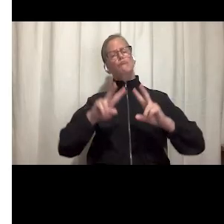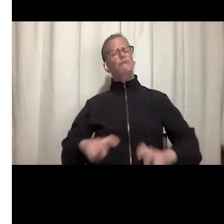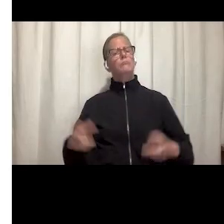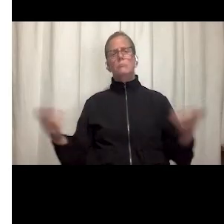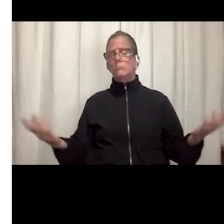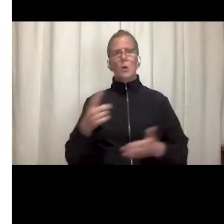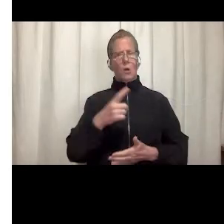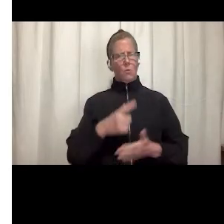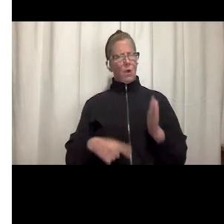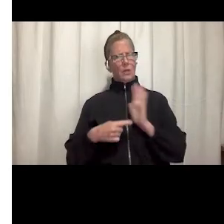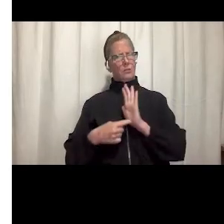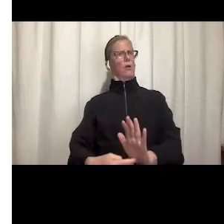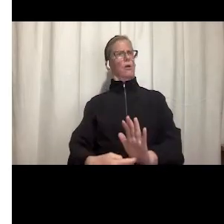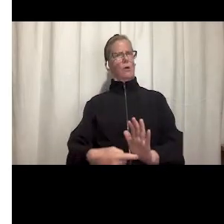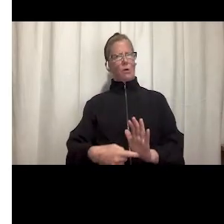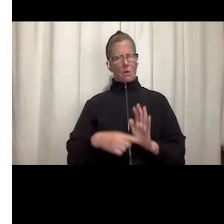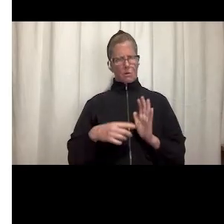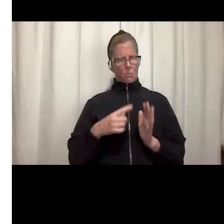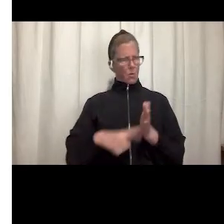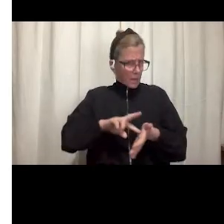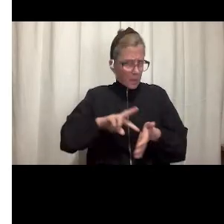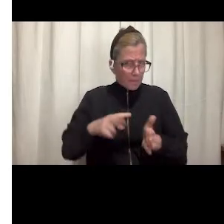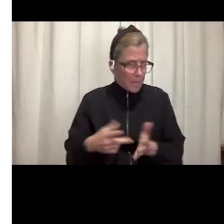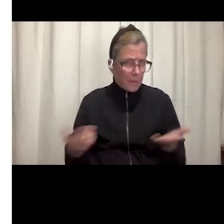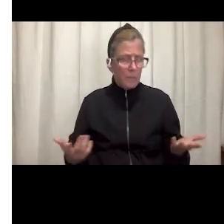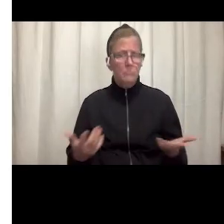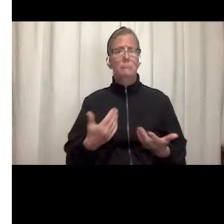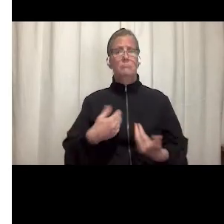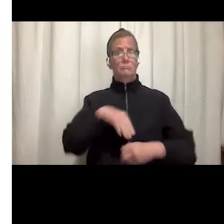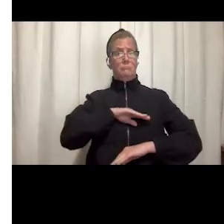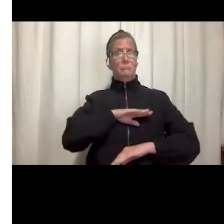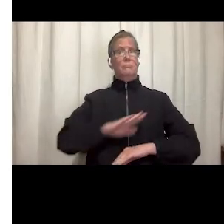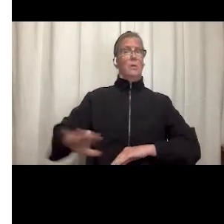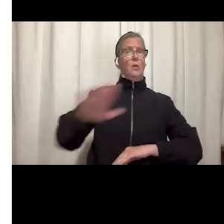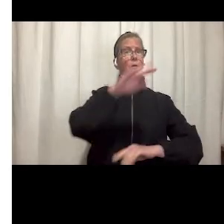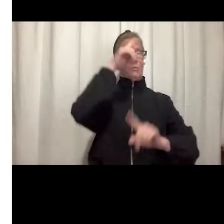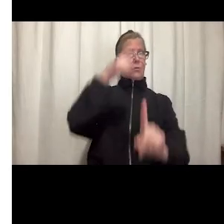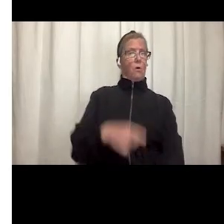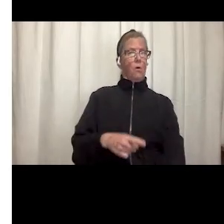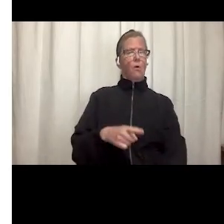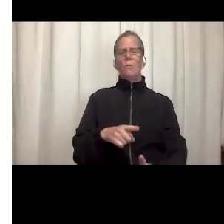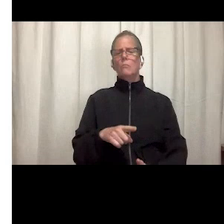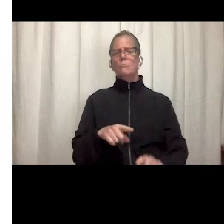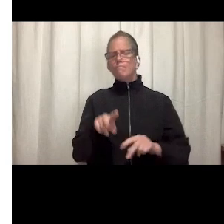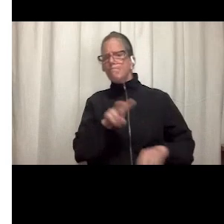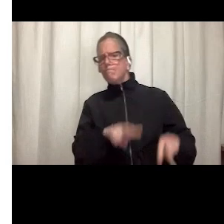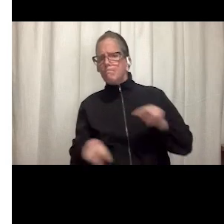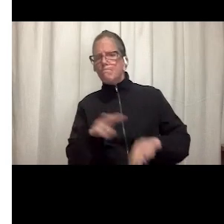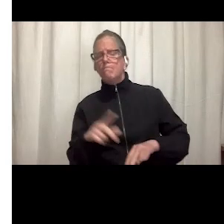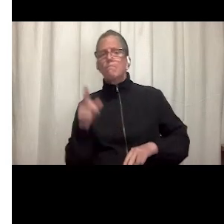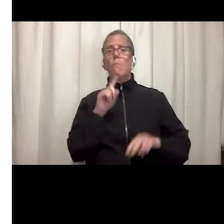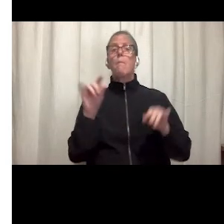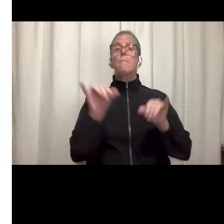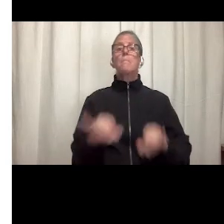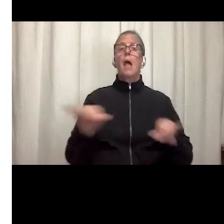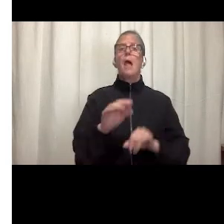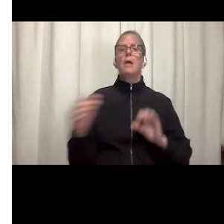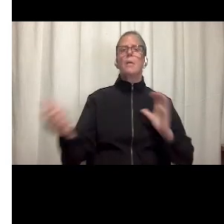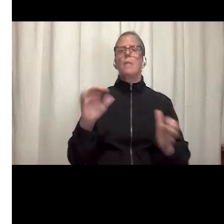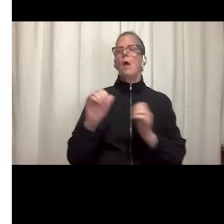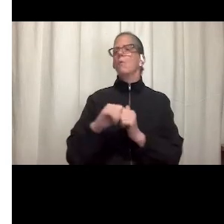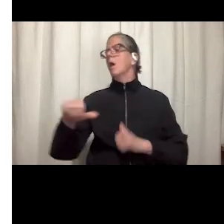you? Are you meeting your goals? Look for patterns, compare against benchmarks, and